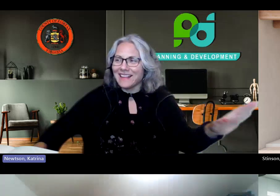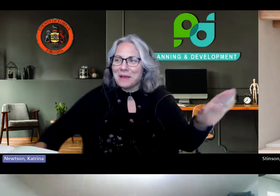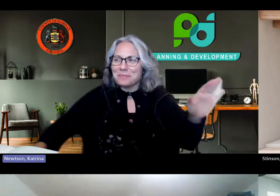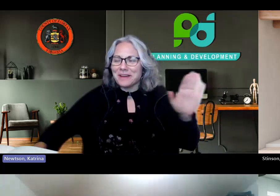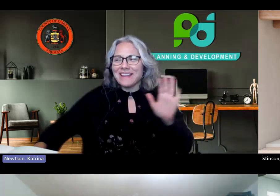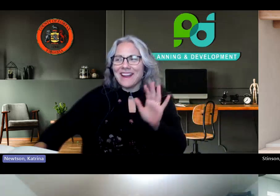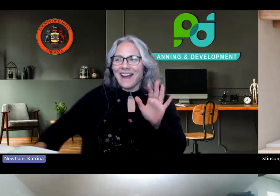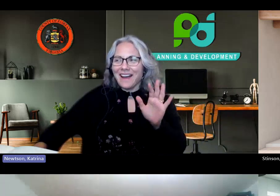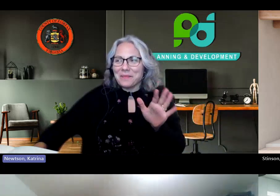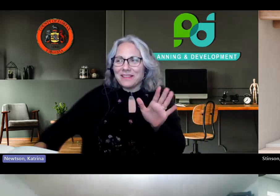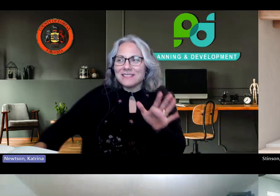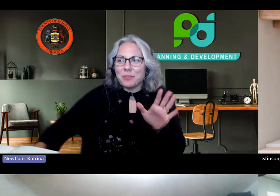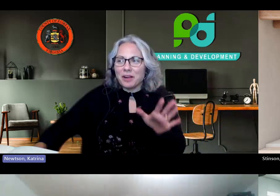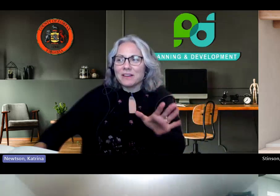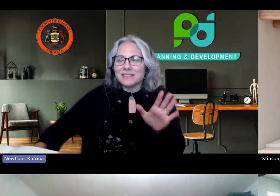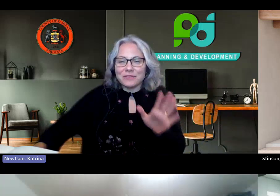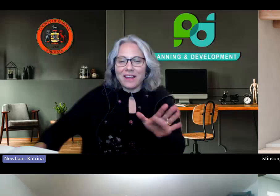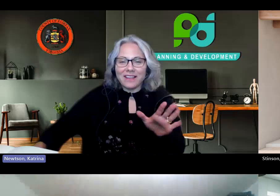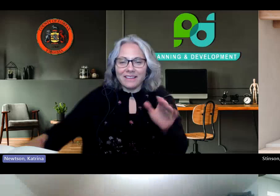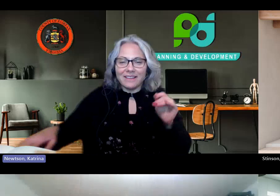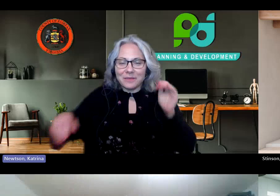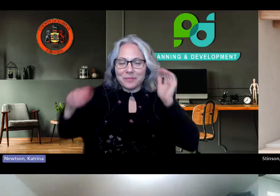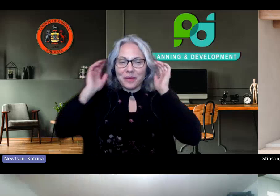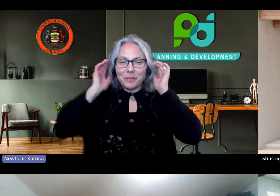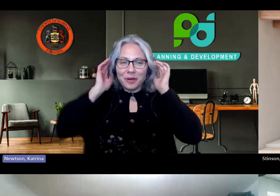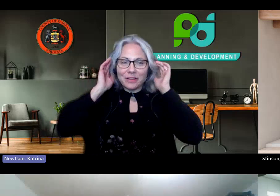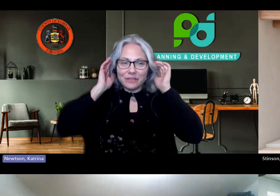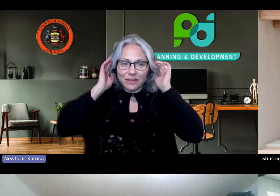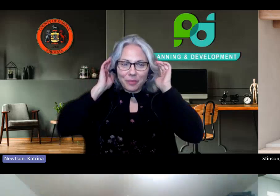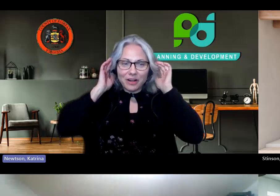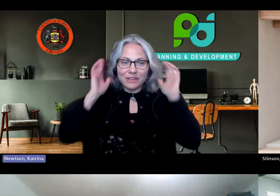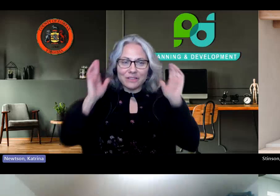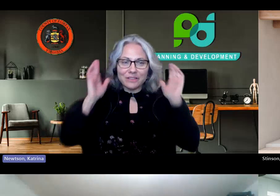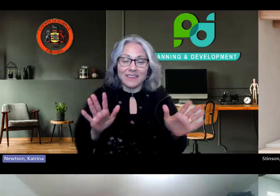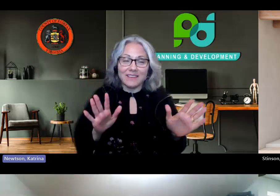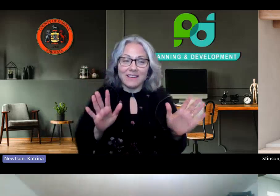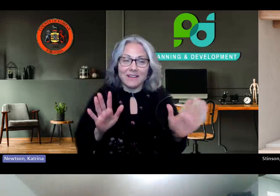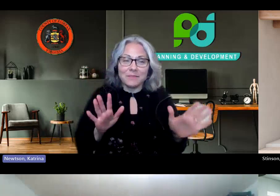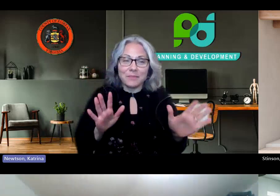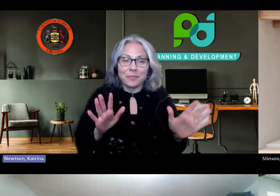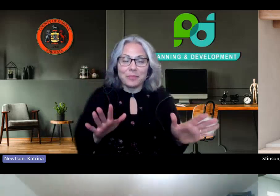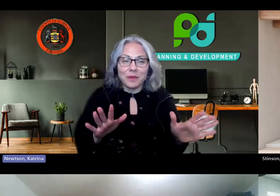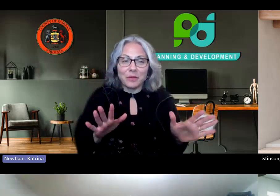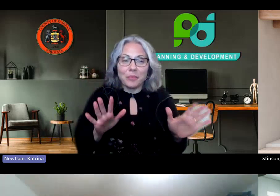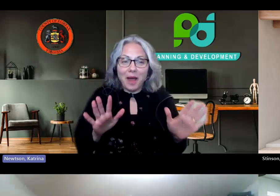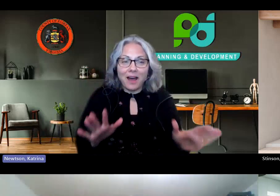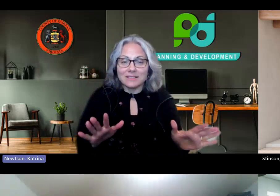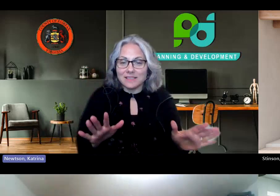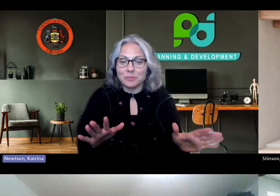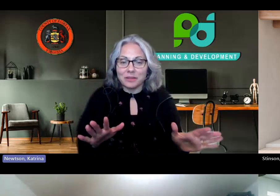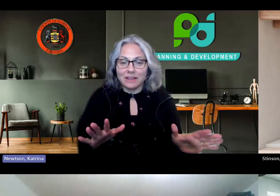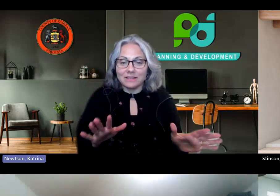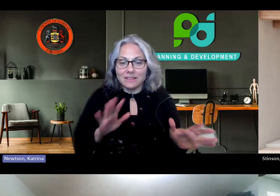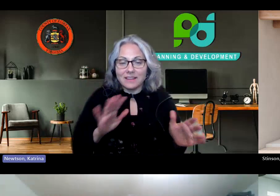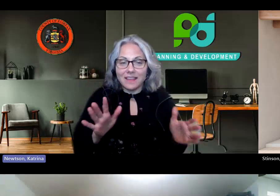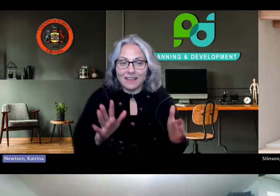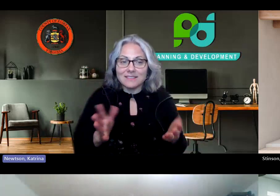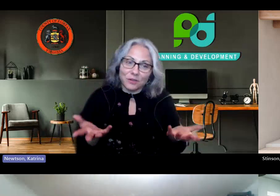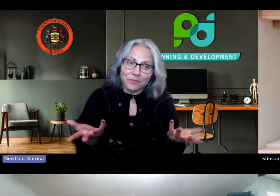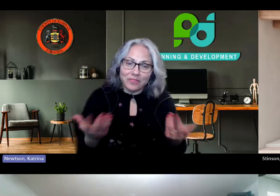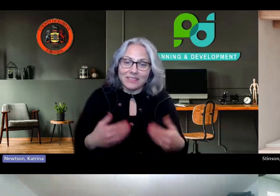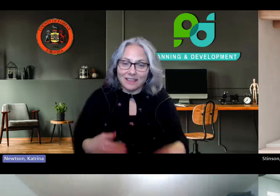meeting, but that's the Parks and Rec part of the you know, the policy plan.